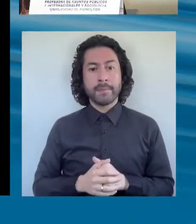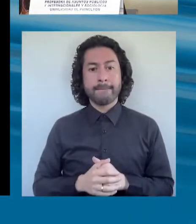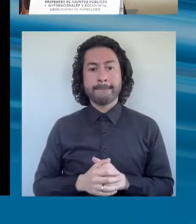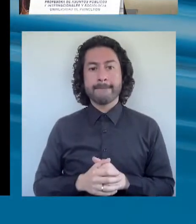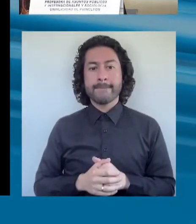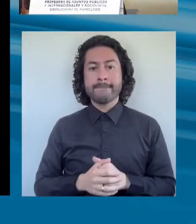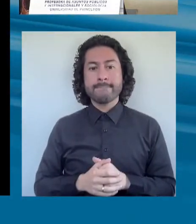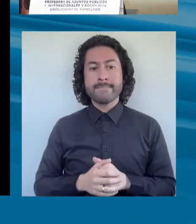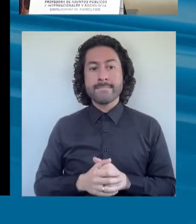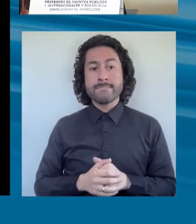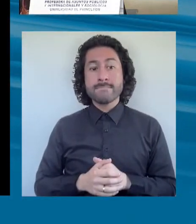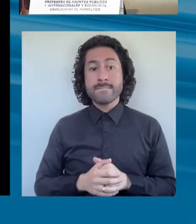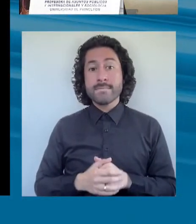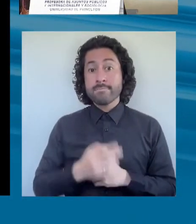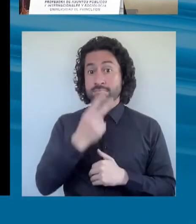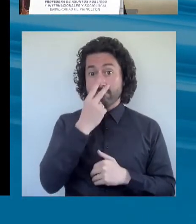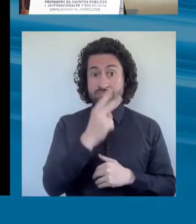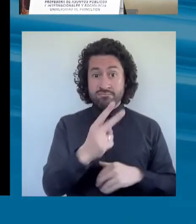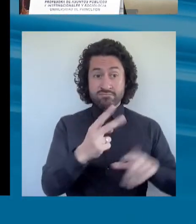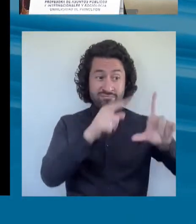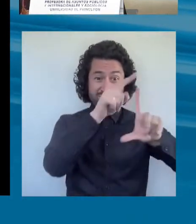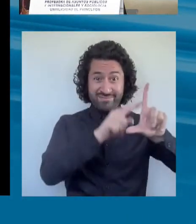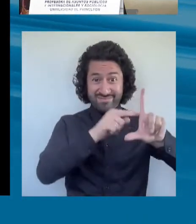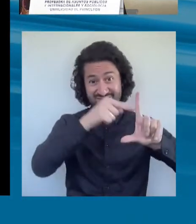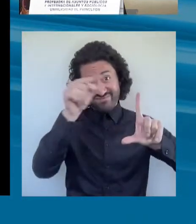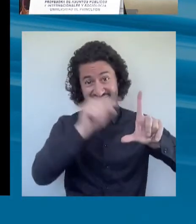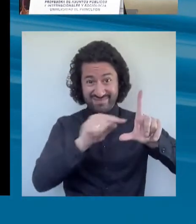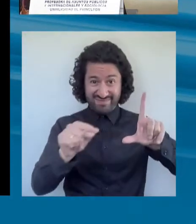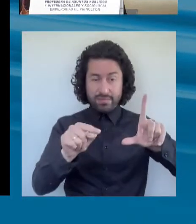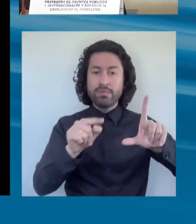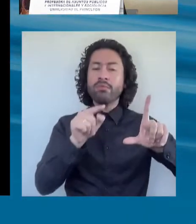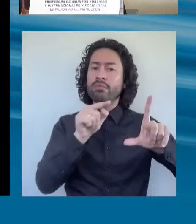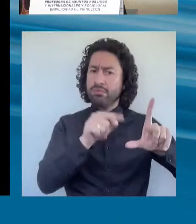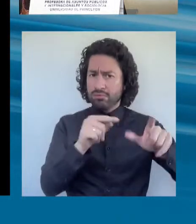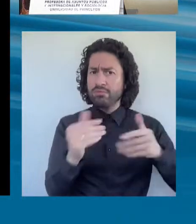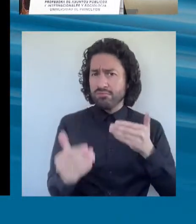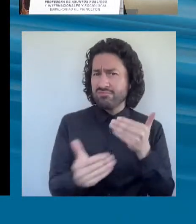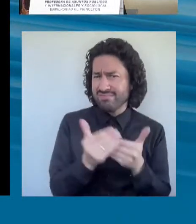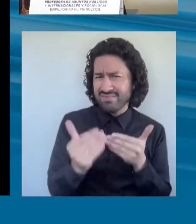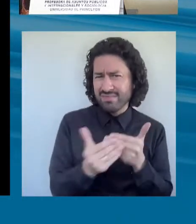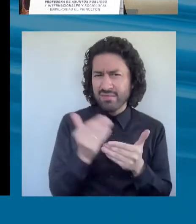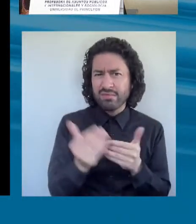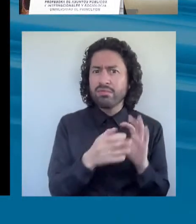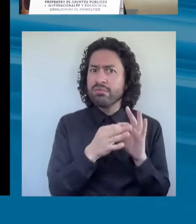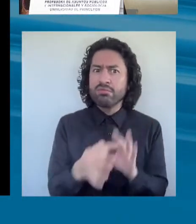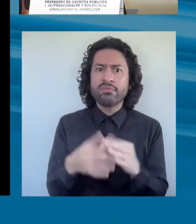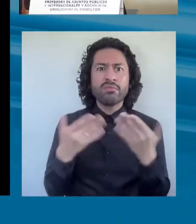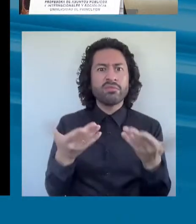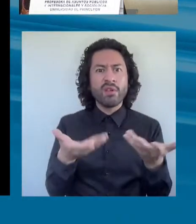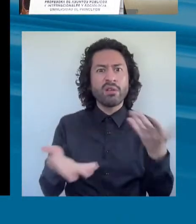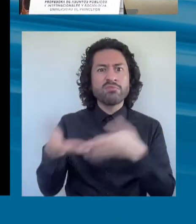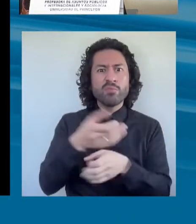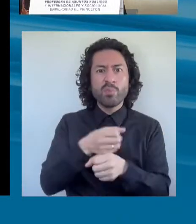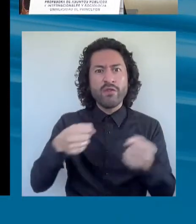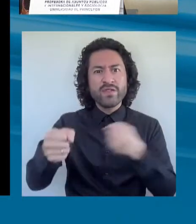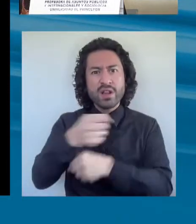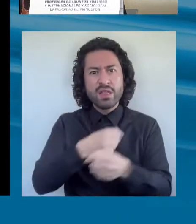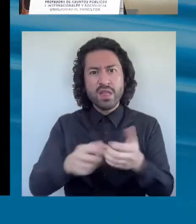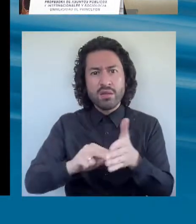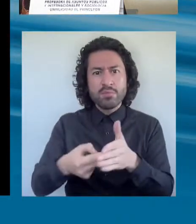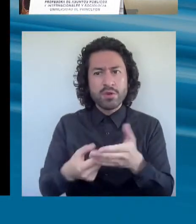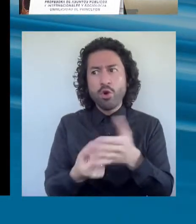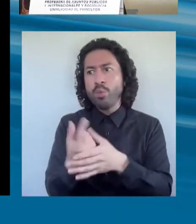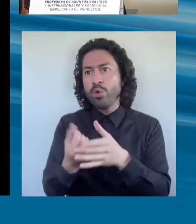family or not. Now, based on this image, we can say the following. Mobility